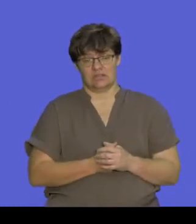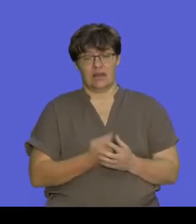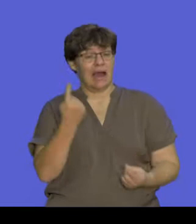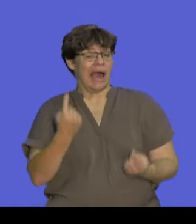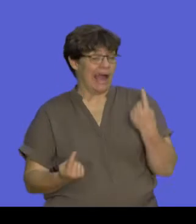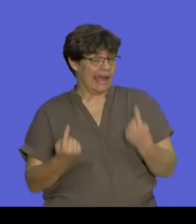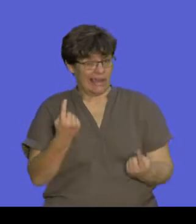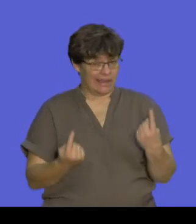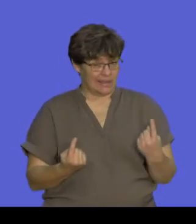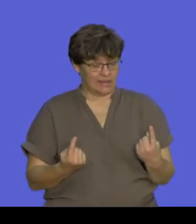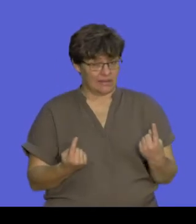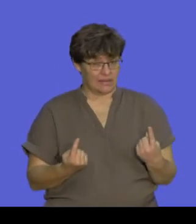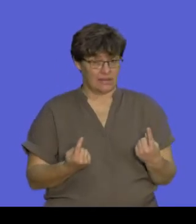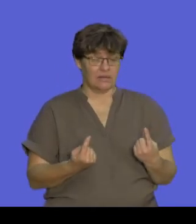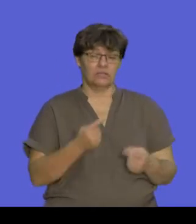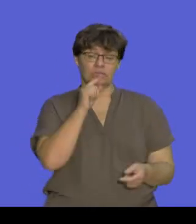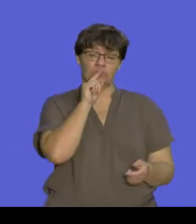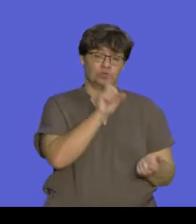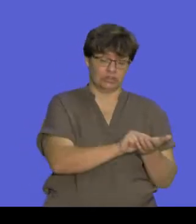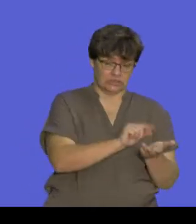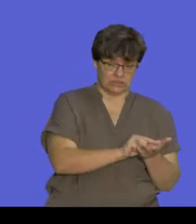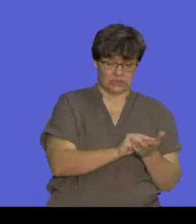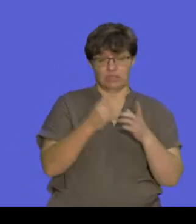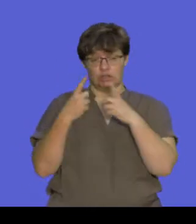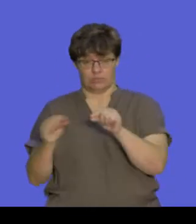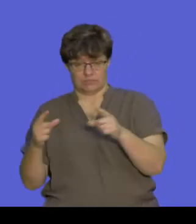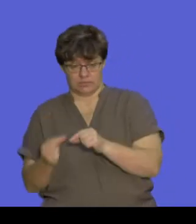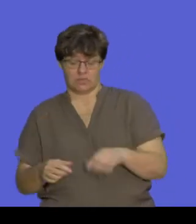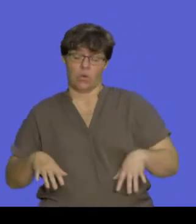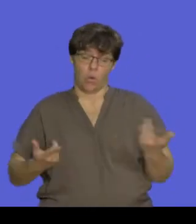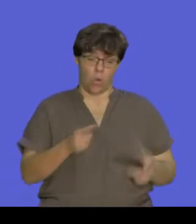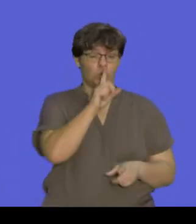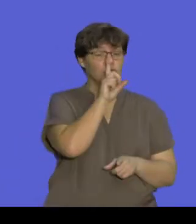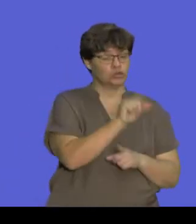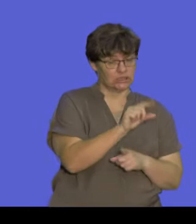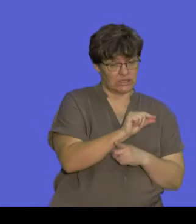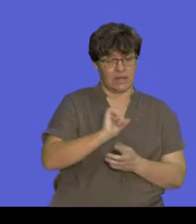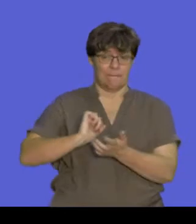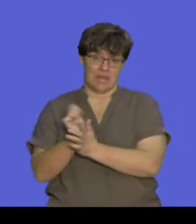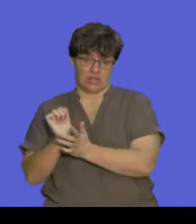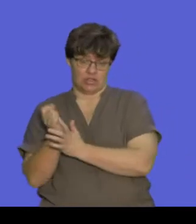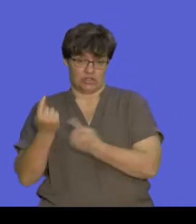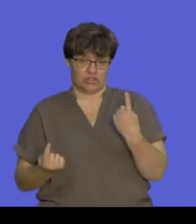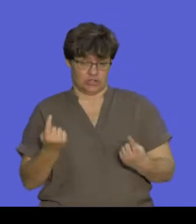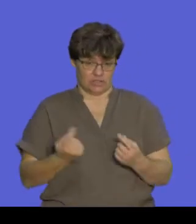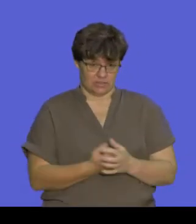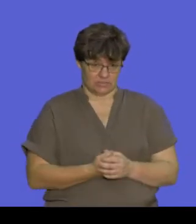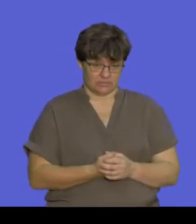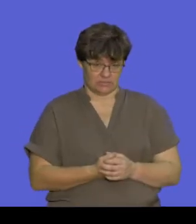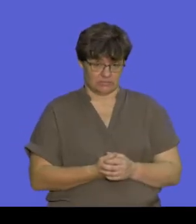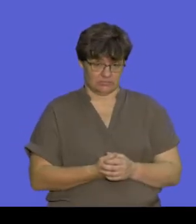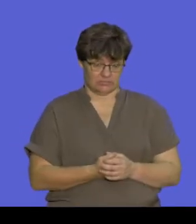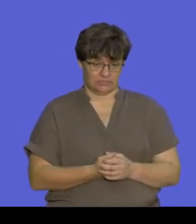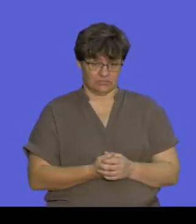have chicken and chips or chicken and mash. And so we've got another set